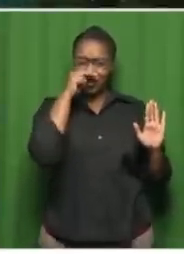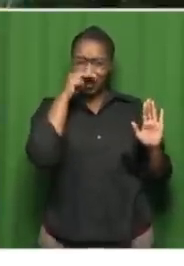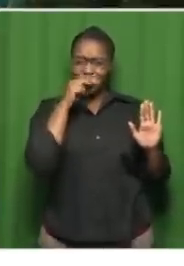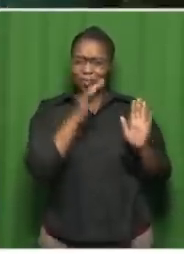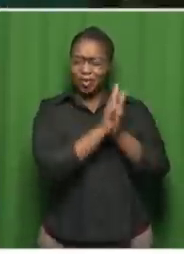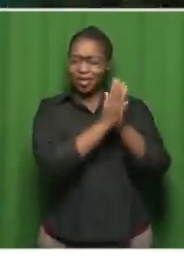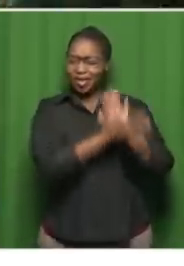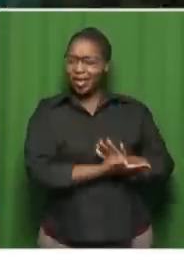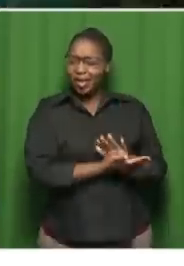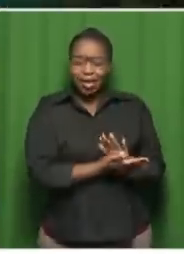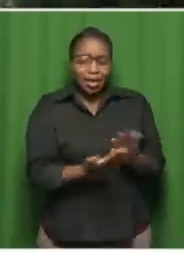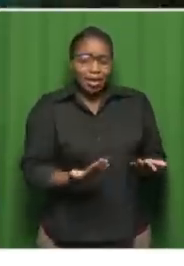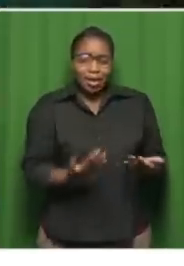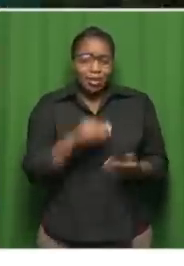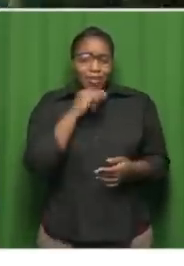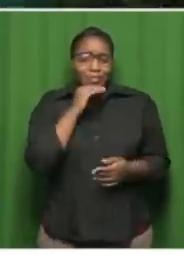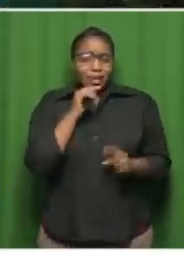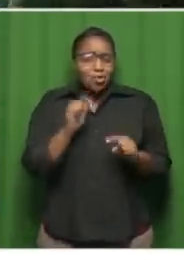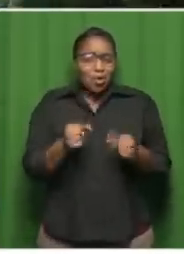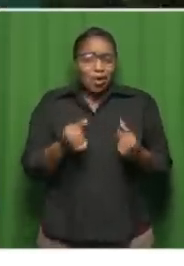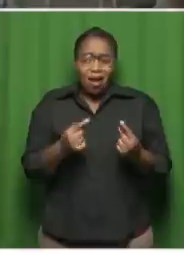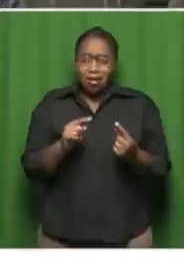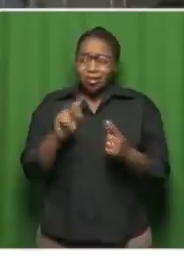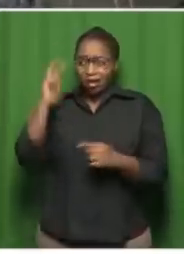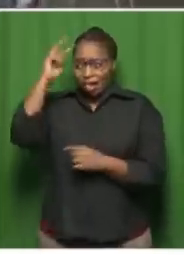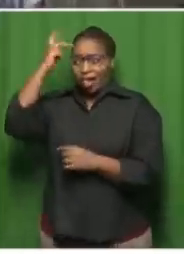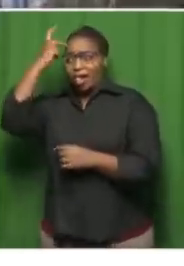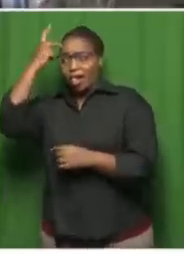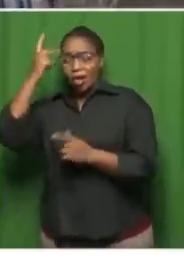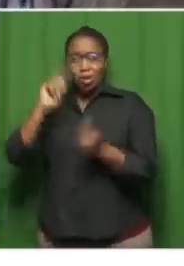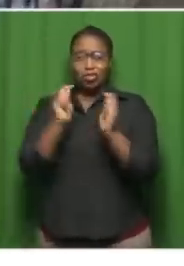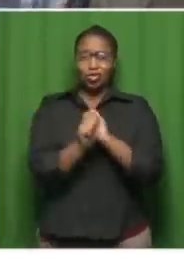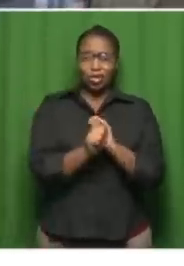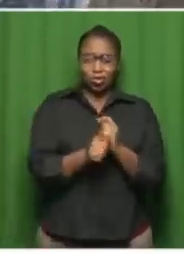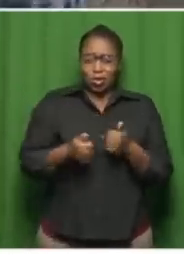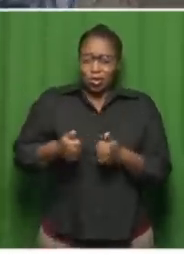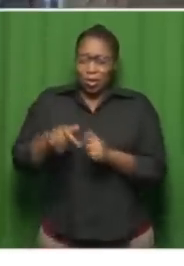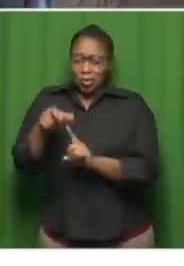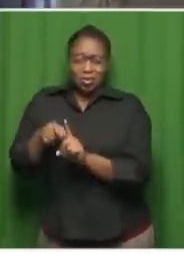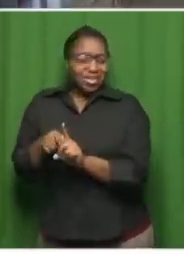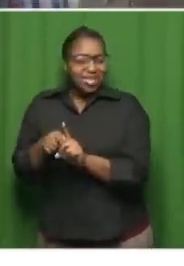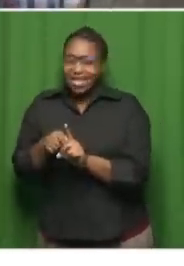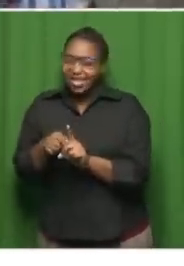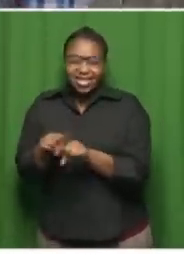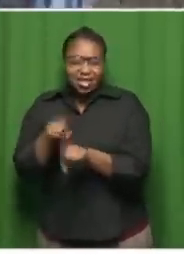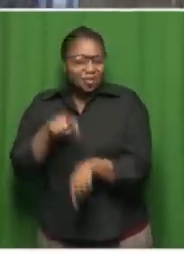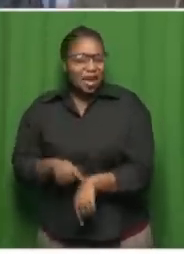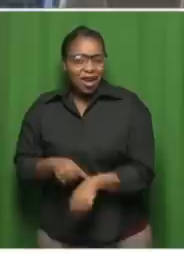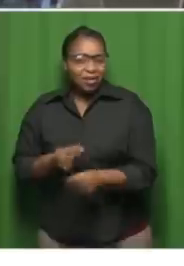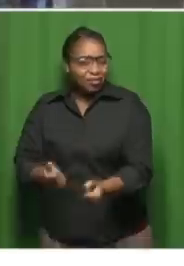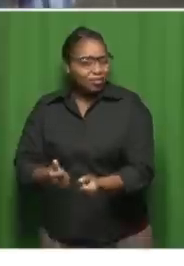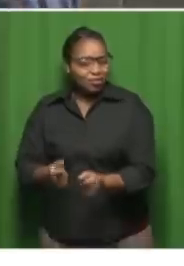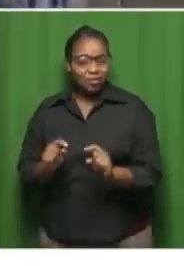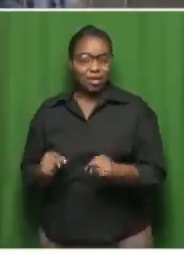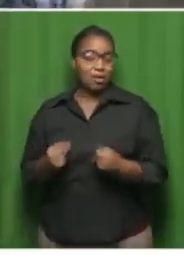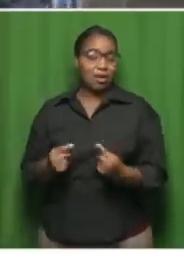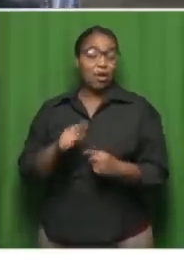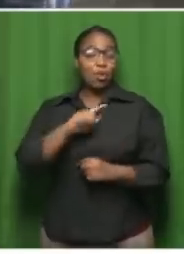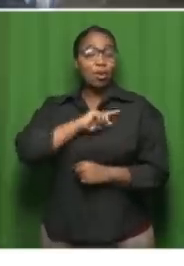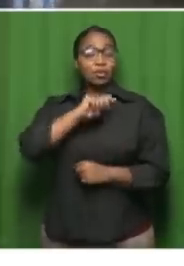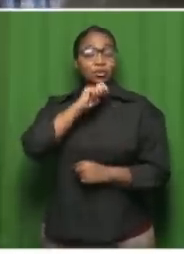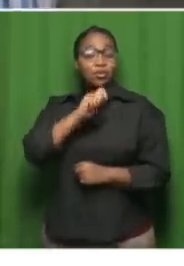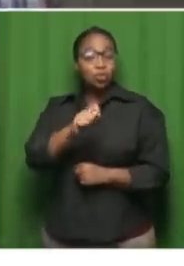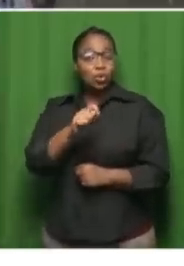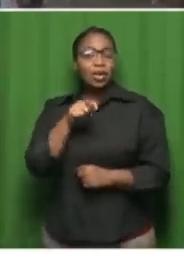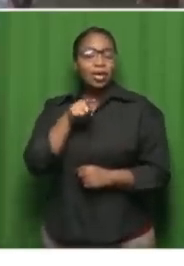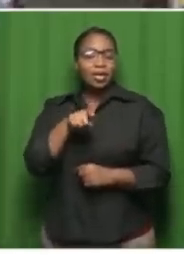Mm. And this is the same thing that is going to fall, almost like a vicious cycle of changing one